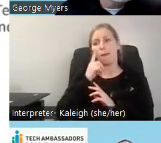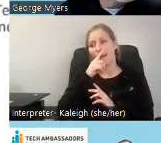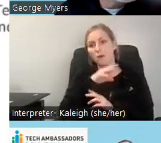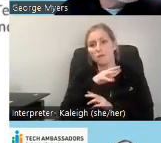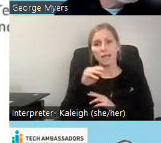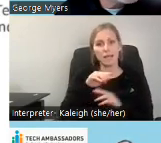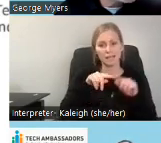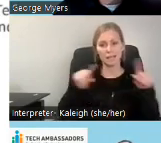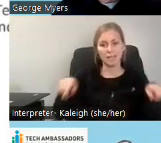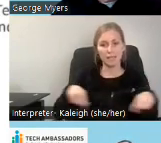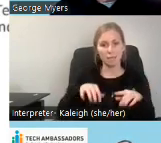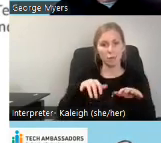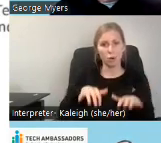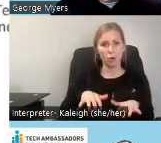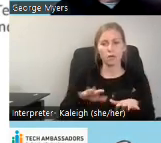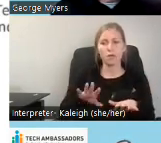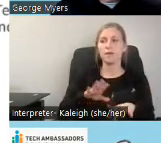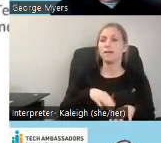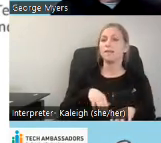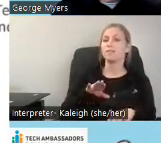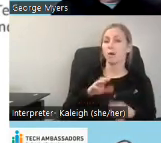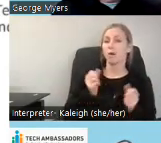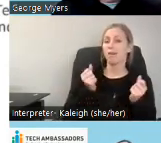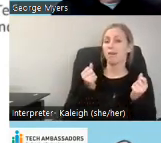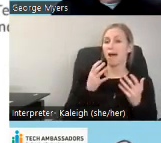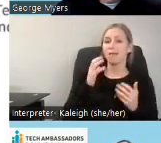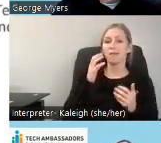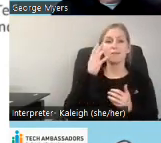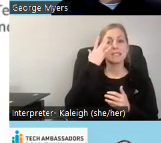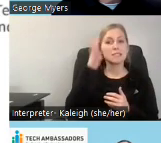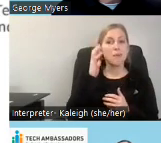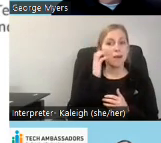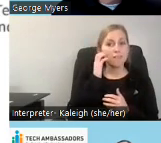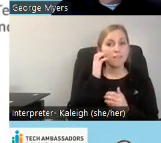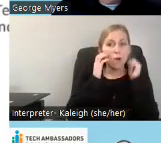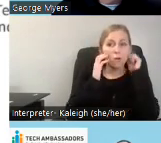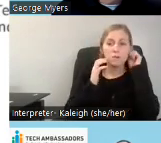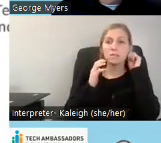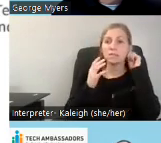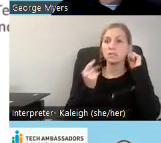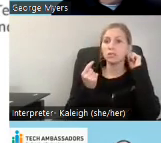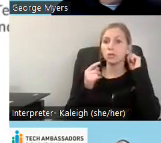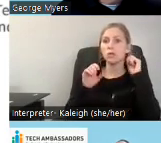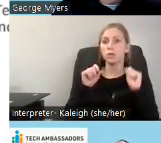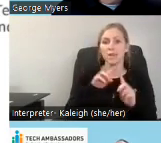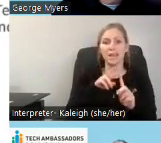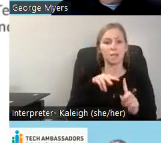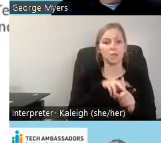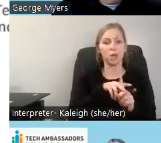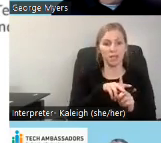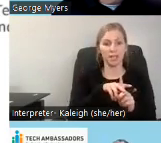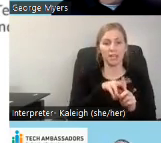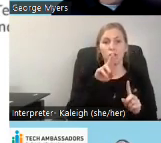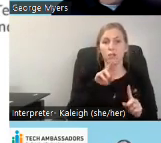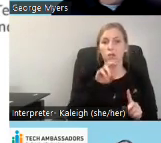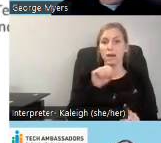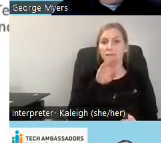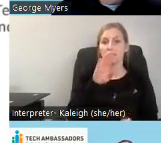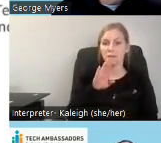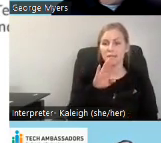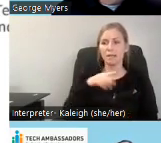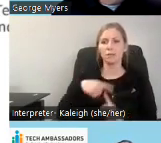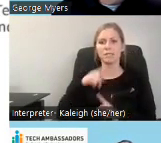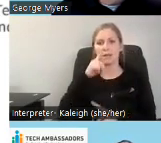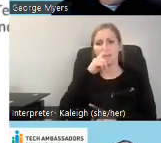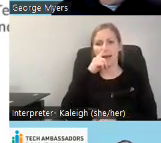a lot of smartphones, you are able to plug a USB mouse and keyboard into them. This gave me